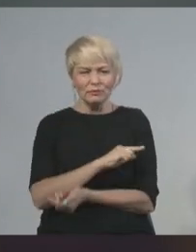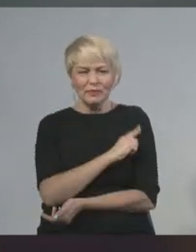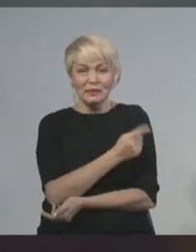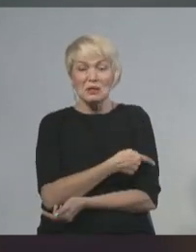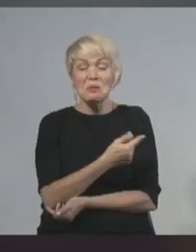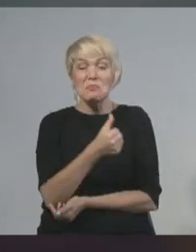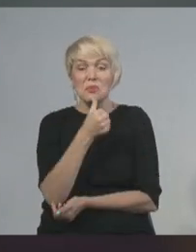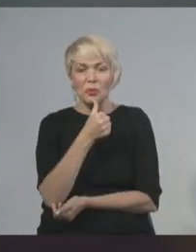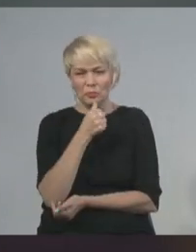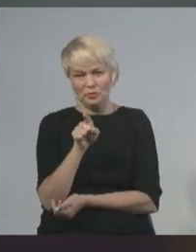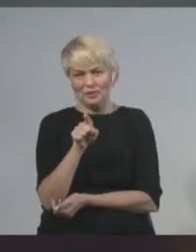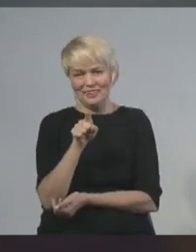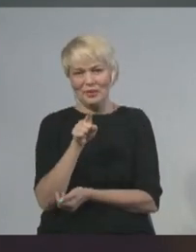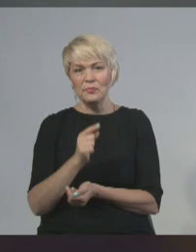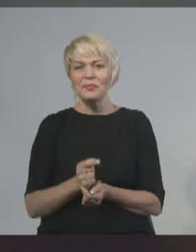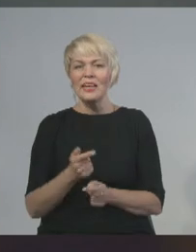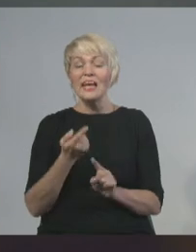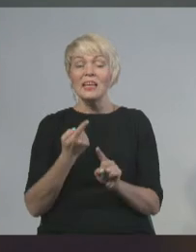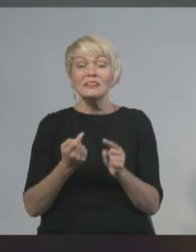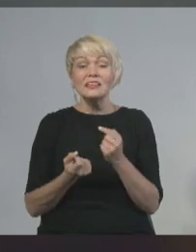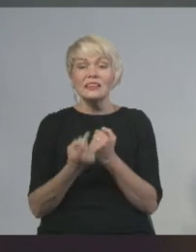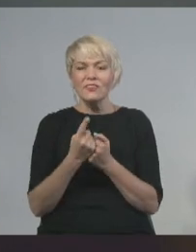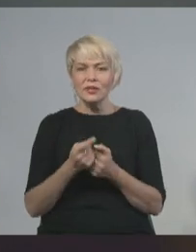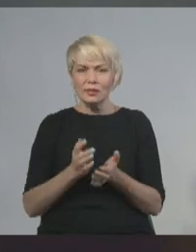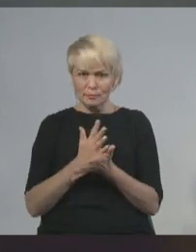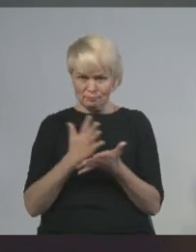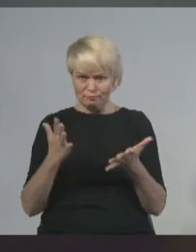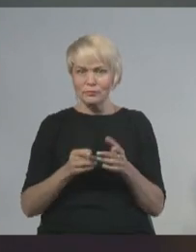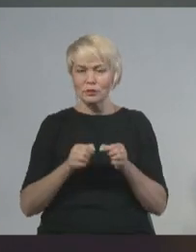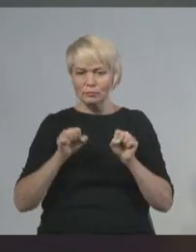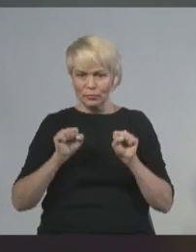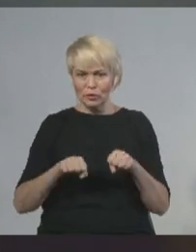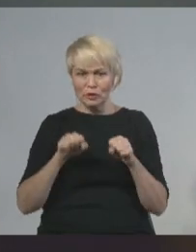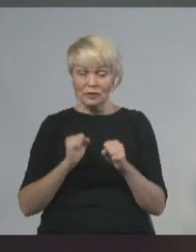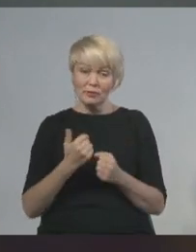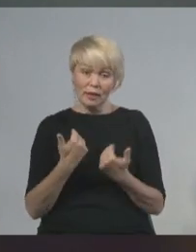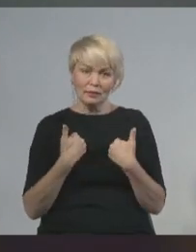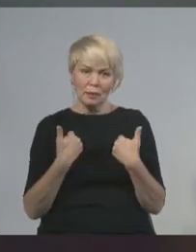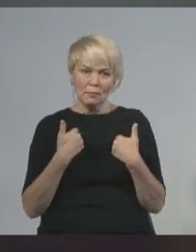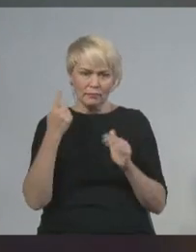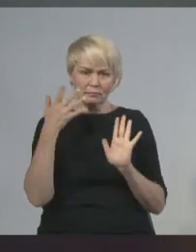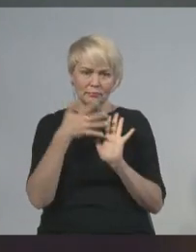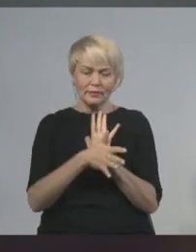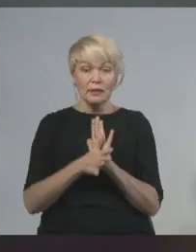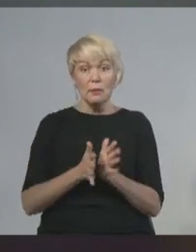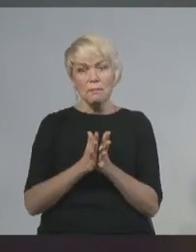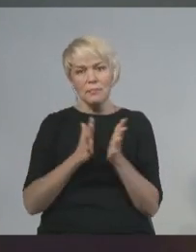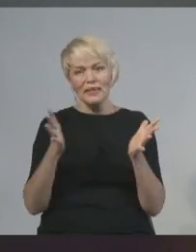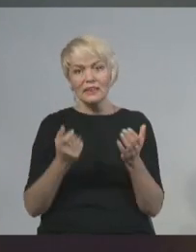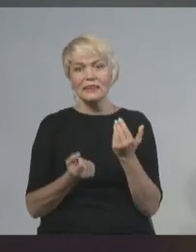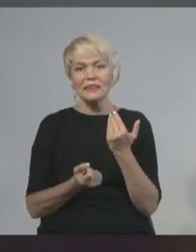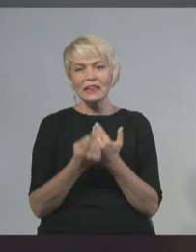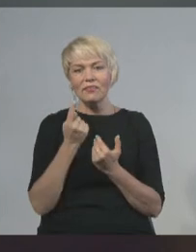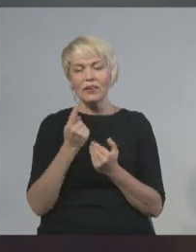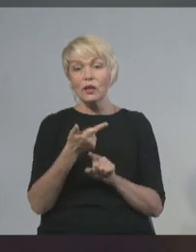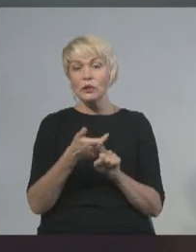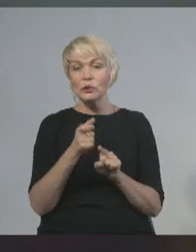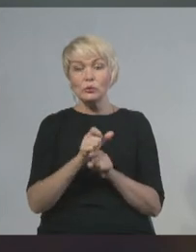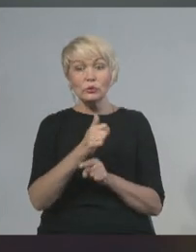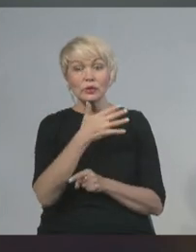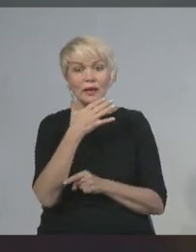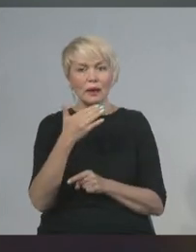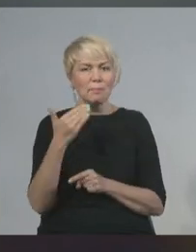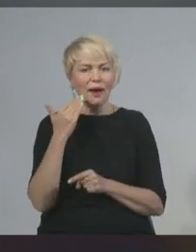themselves at least try because more possibilities emerged in my opinion